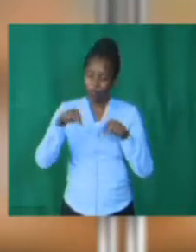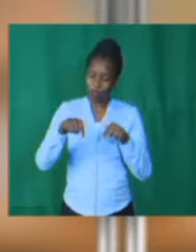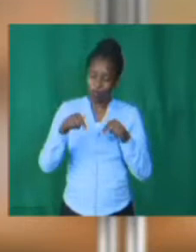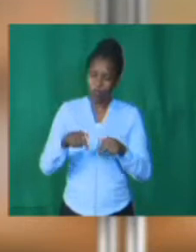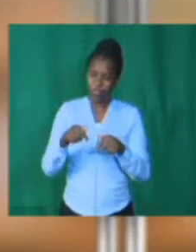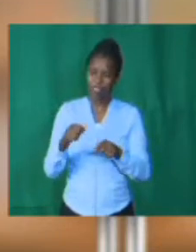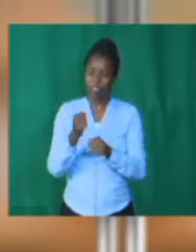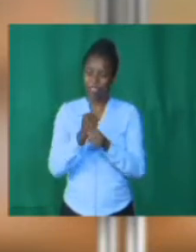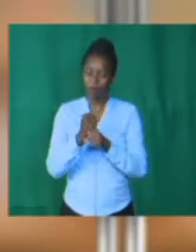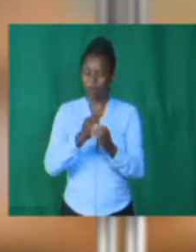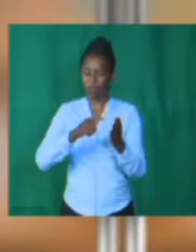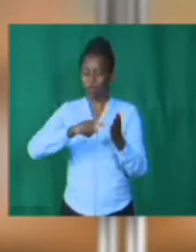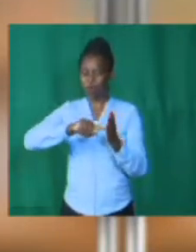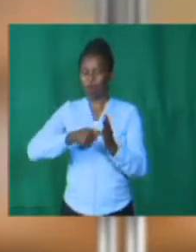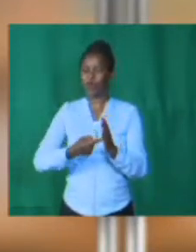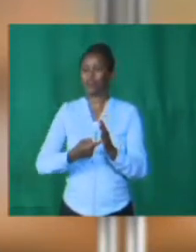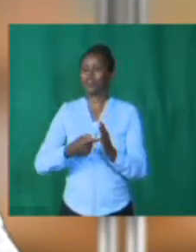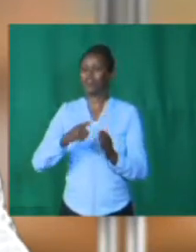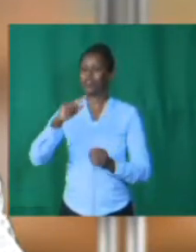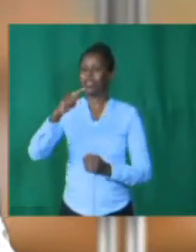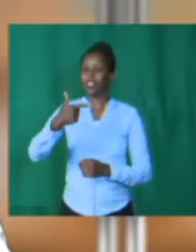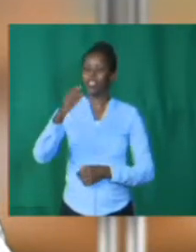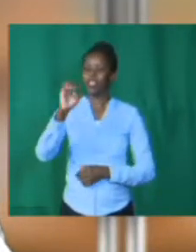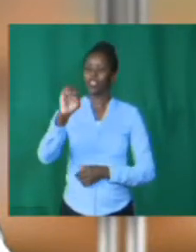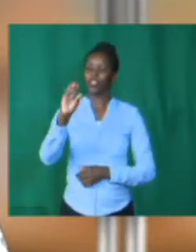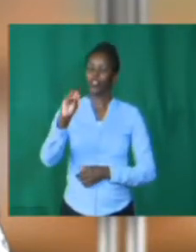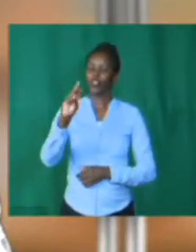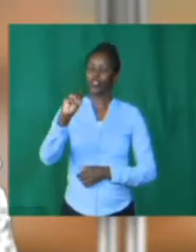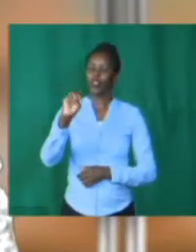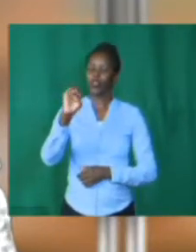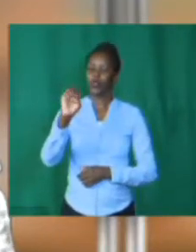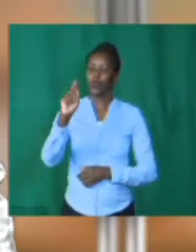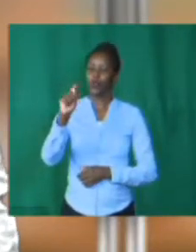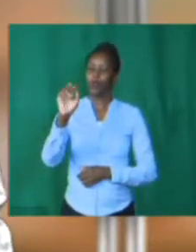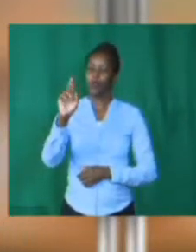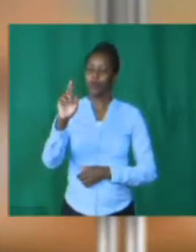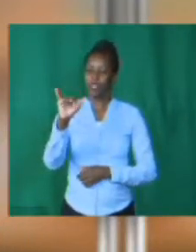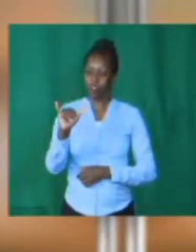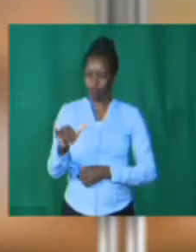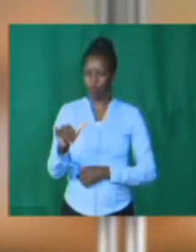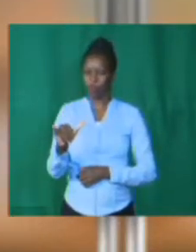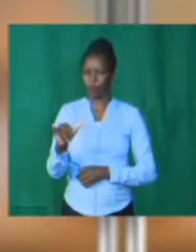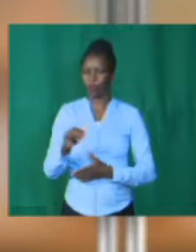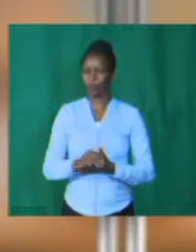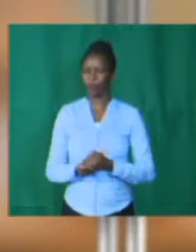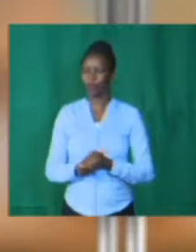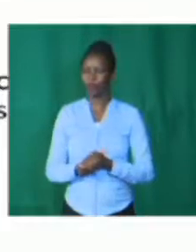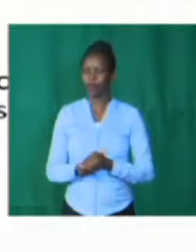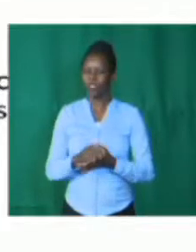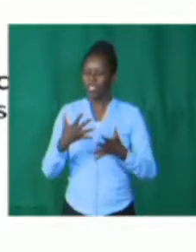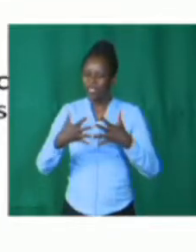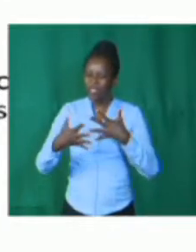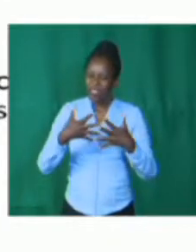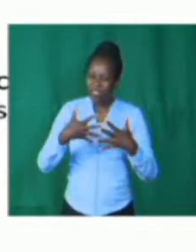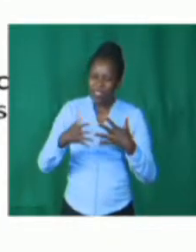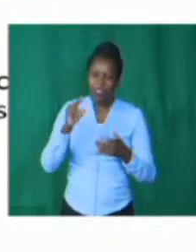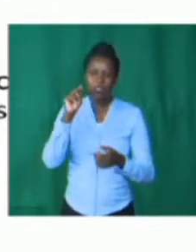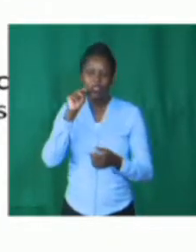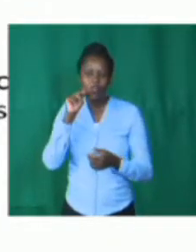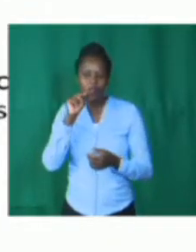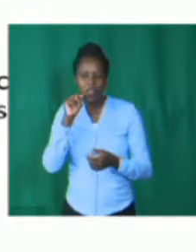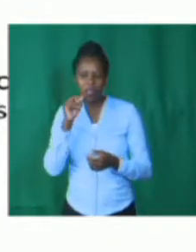on coordinate geometry. This is the materials that you are going to need for our lesson. You